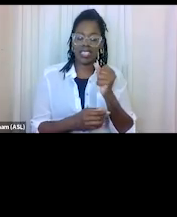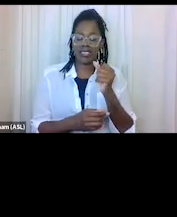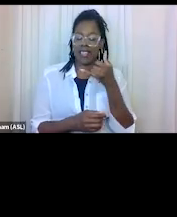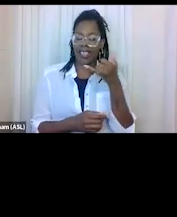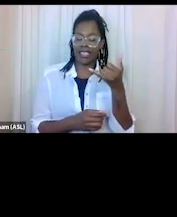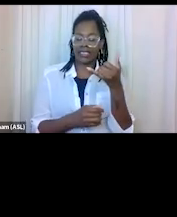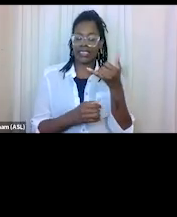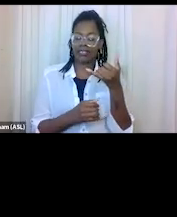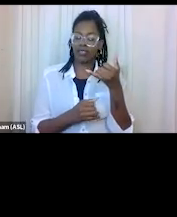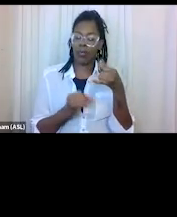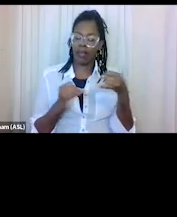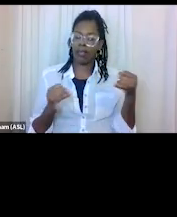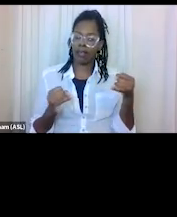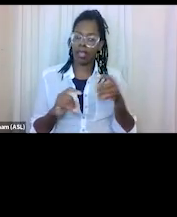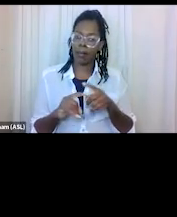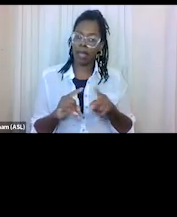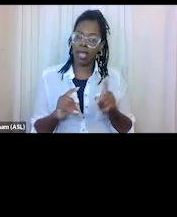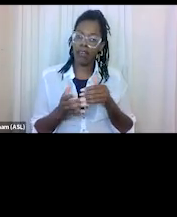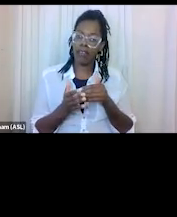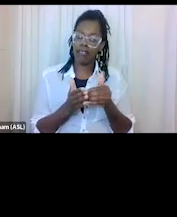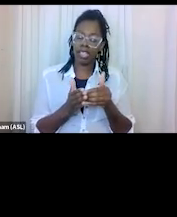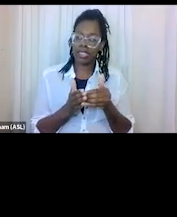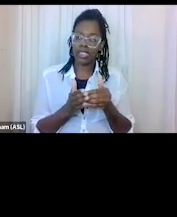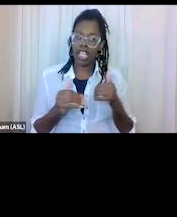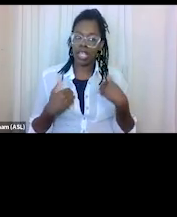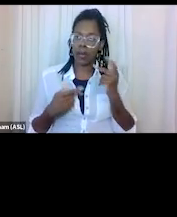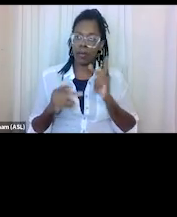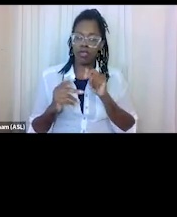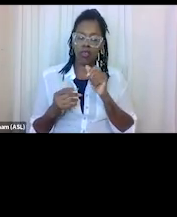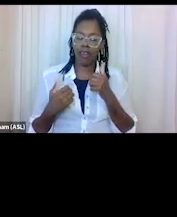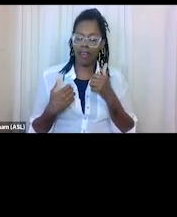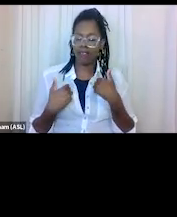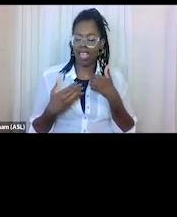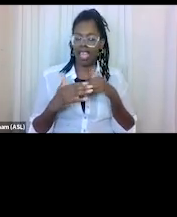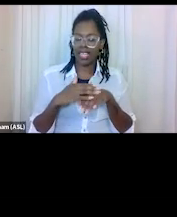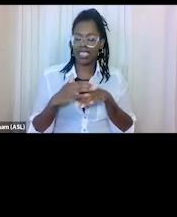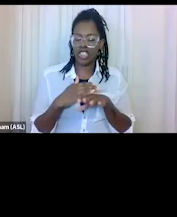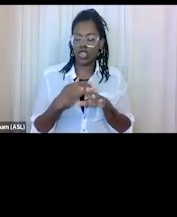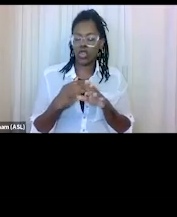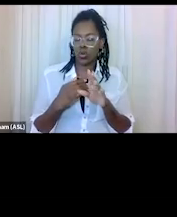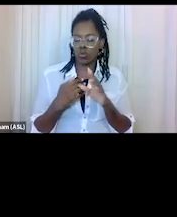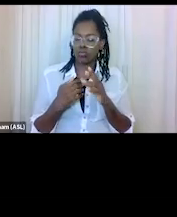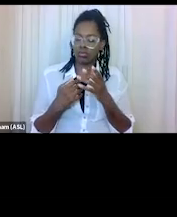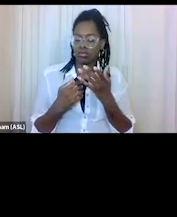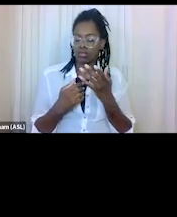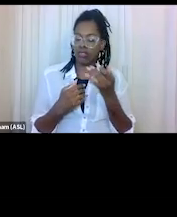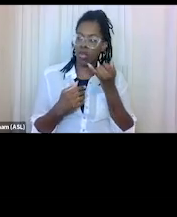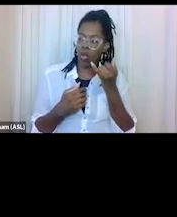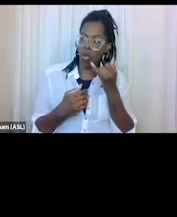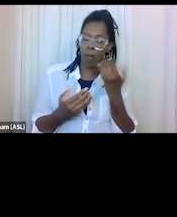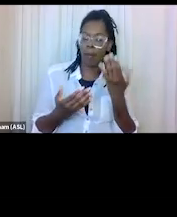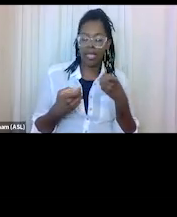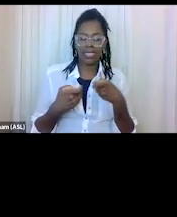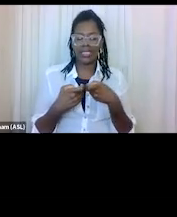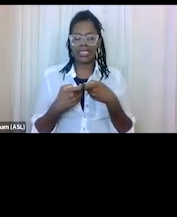out there, but often a young person just doesn't have that access to a regular phone that's working, or maybe they didn't get it charged during the